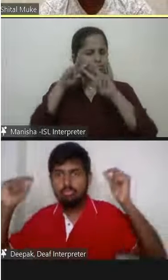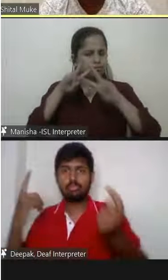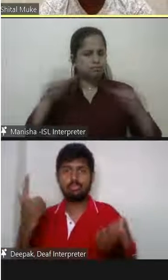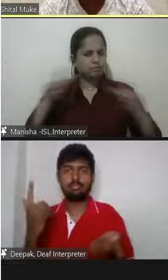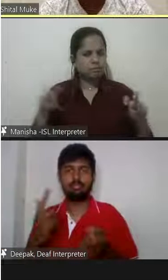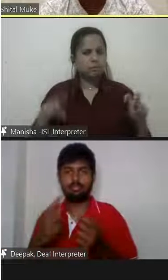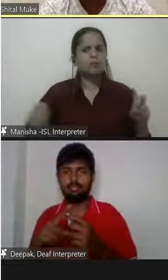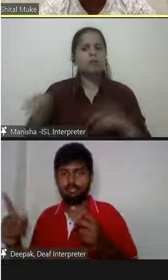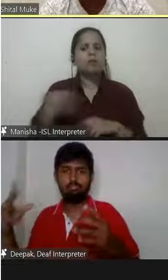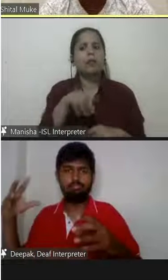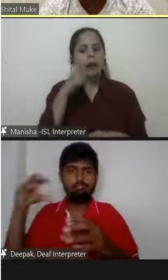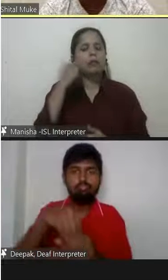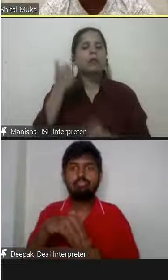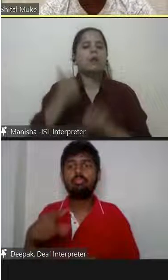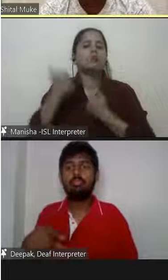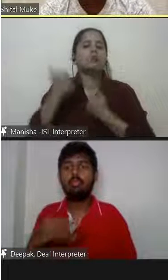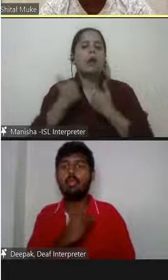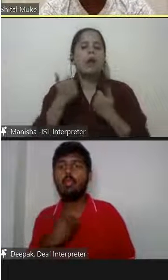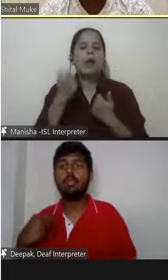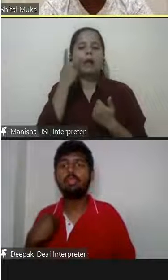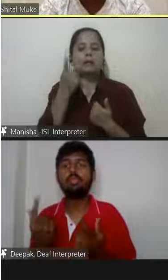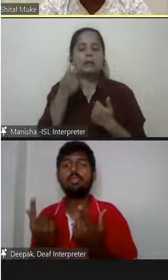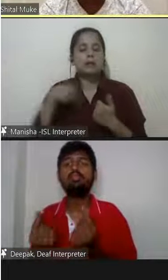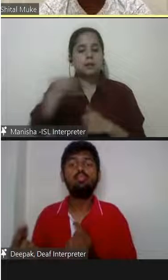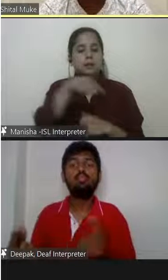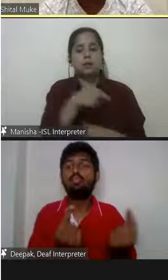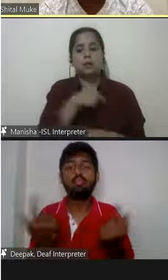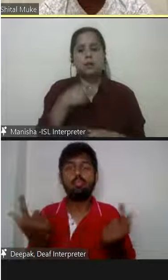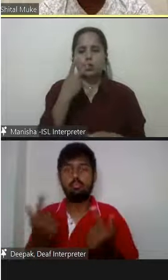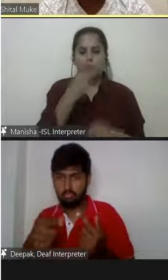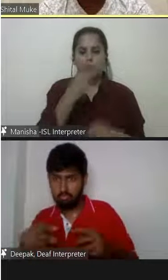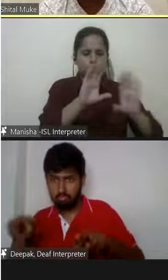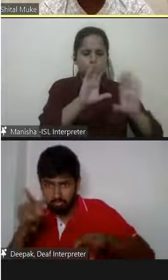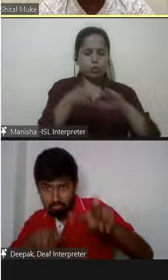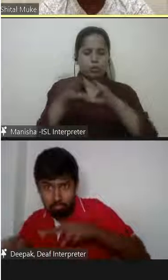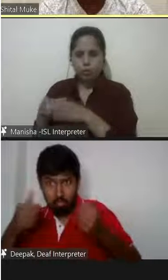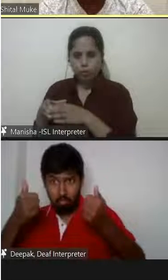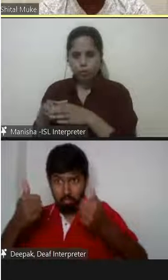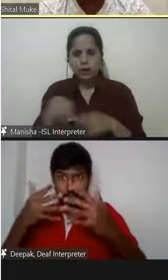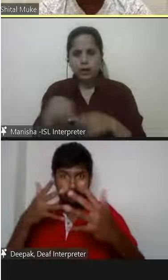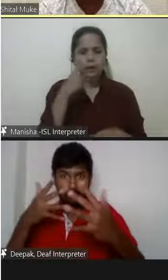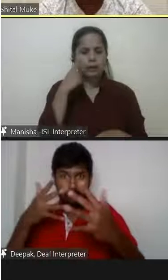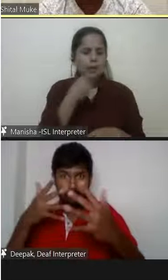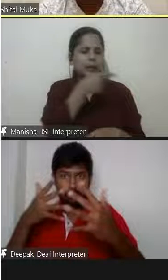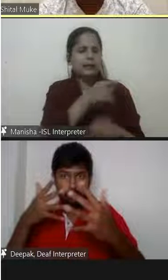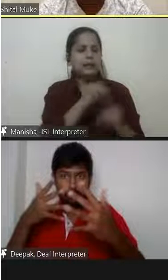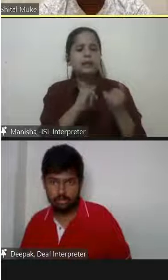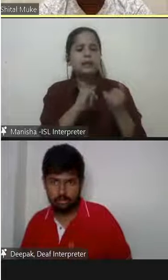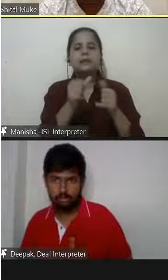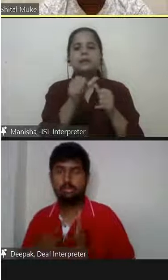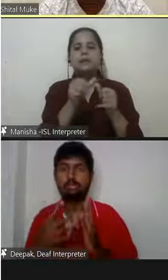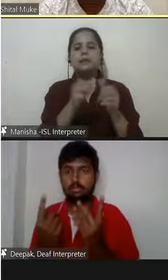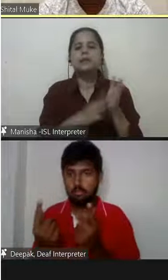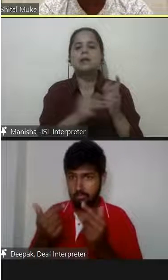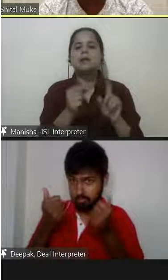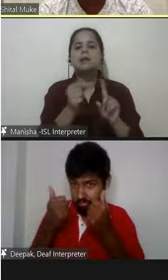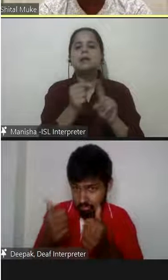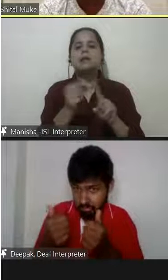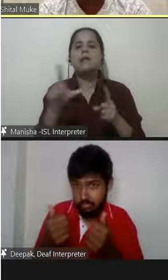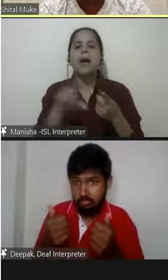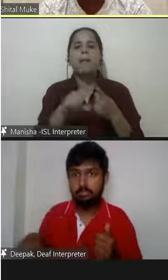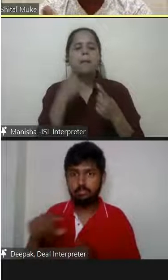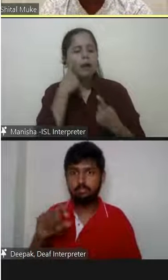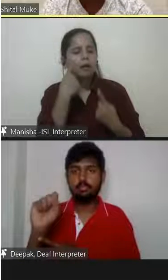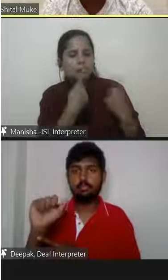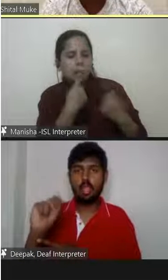clinical trial where the 2 group of samples were randomized to the treatment group and control group,